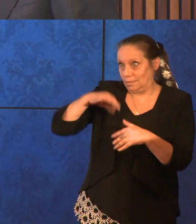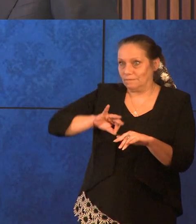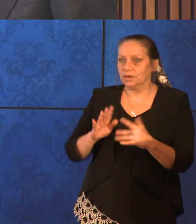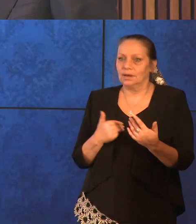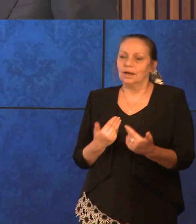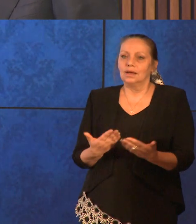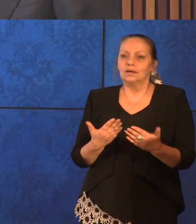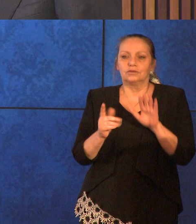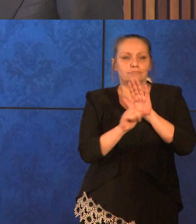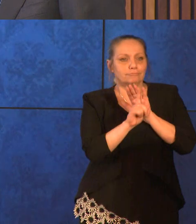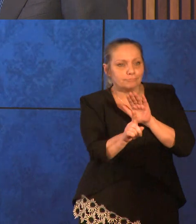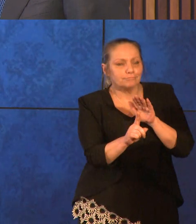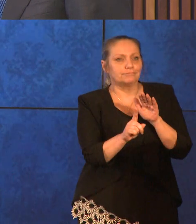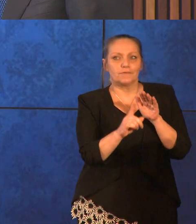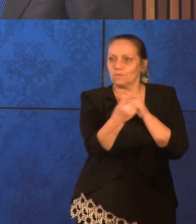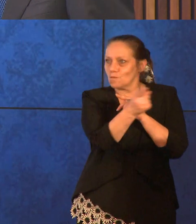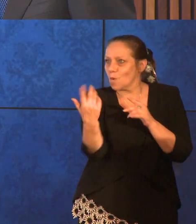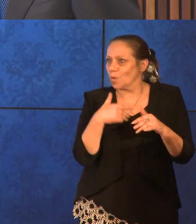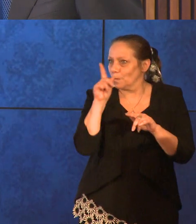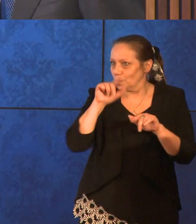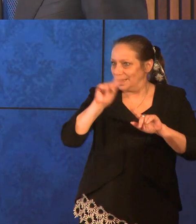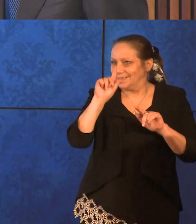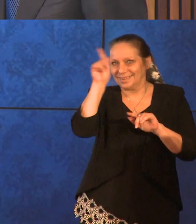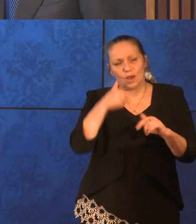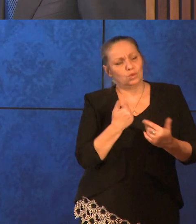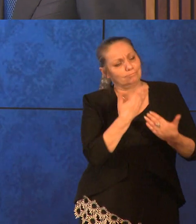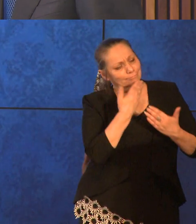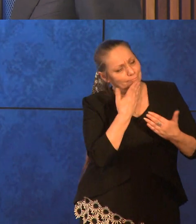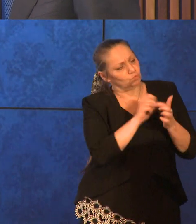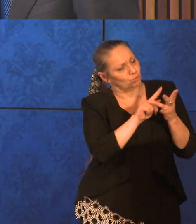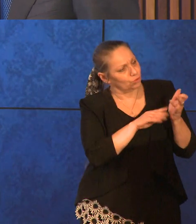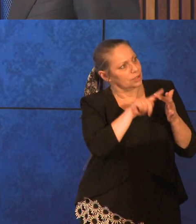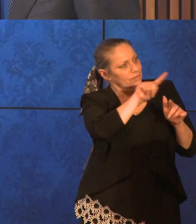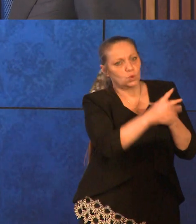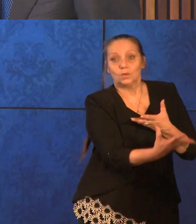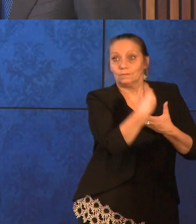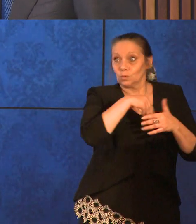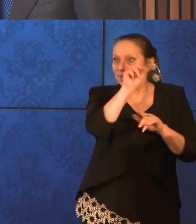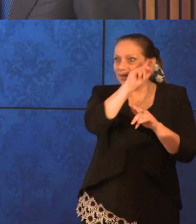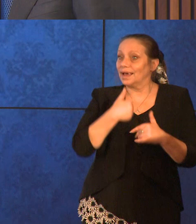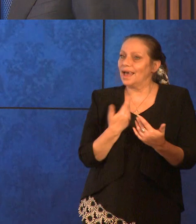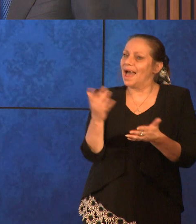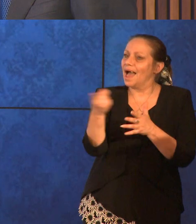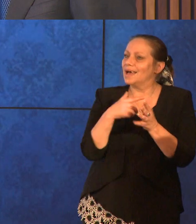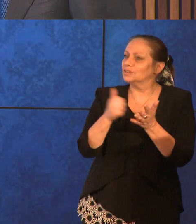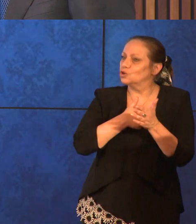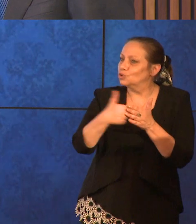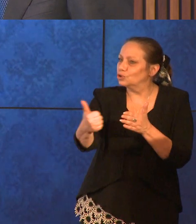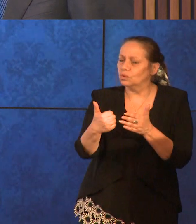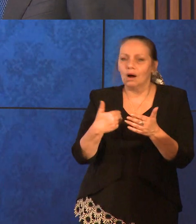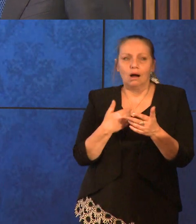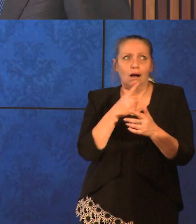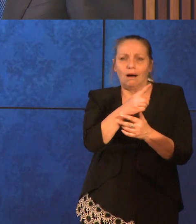of VicDAN, Bruce, and all of the participants here today, I'd like to thank you very much for your contribution. As usual, you're a font and a wealth